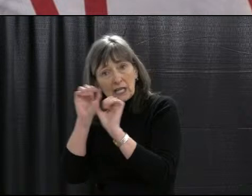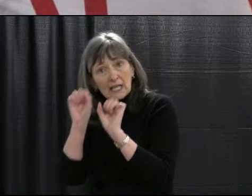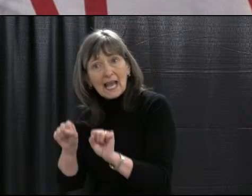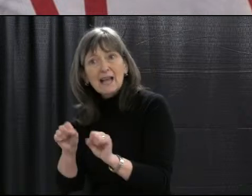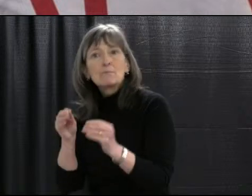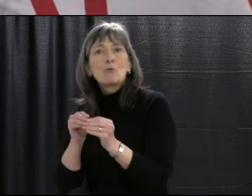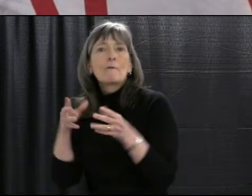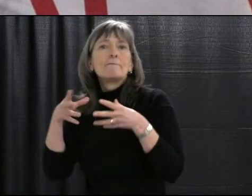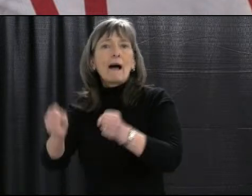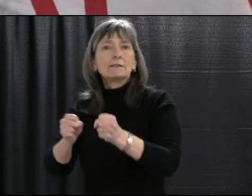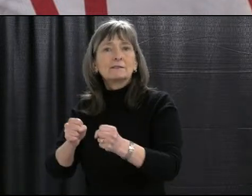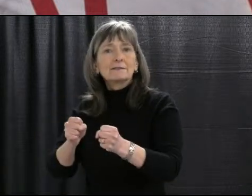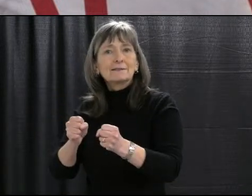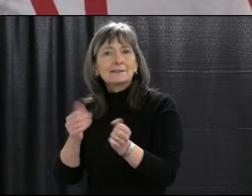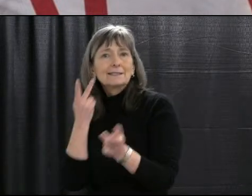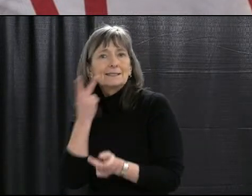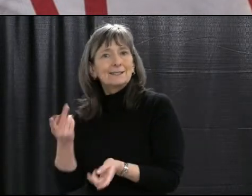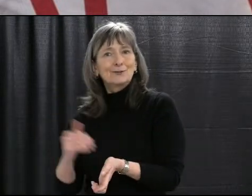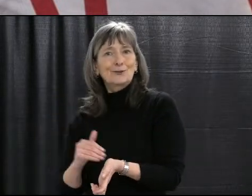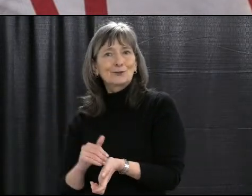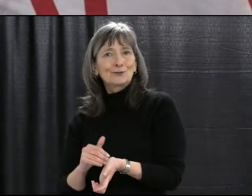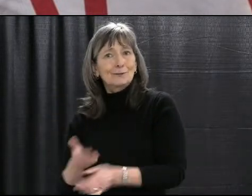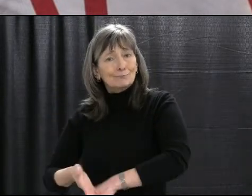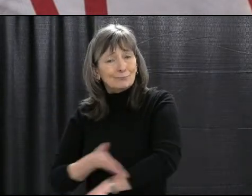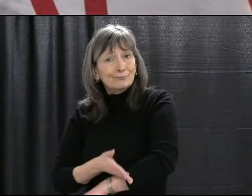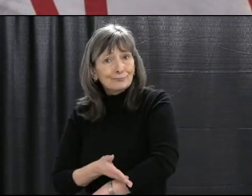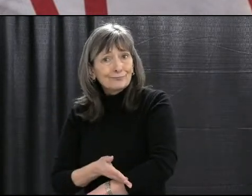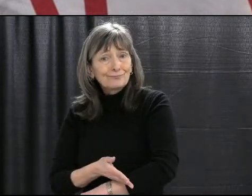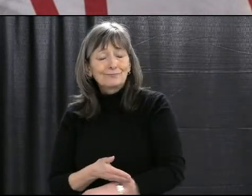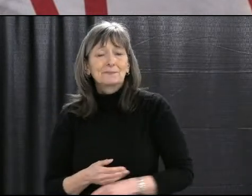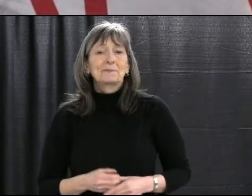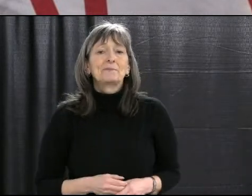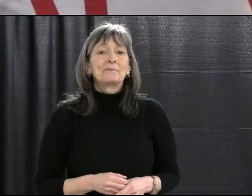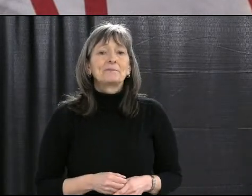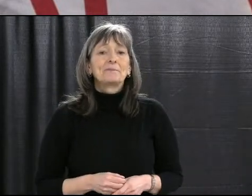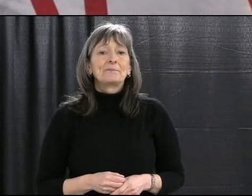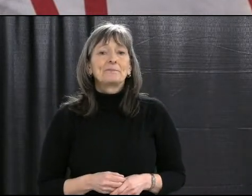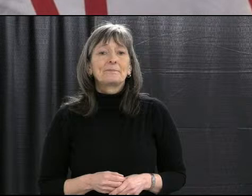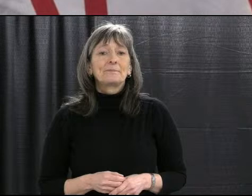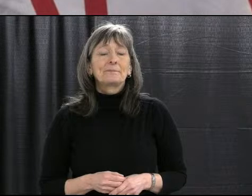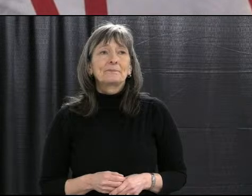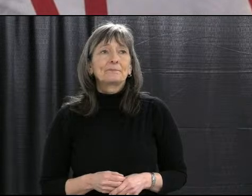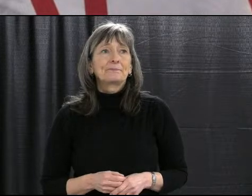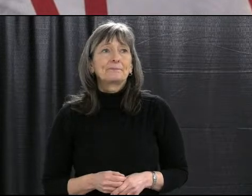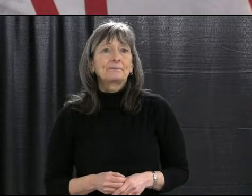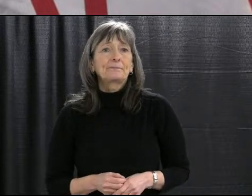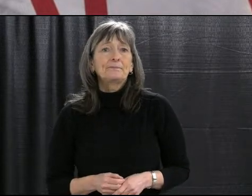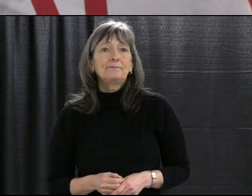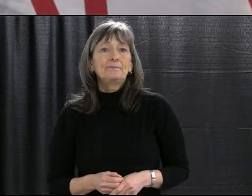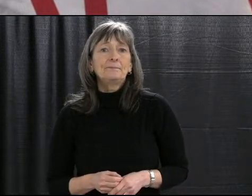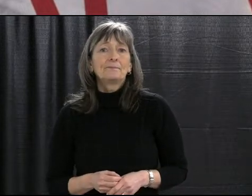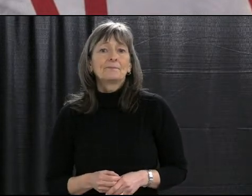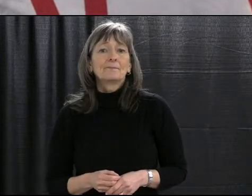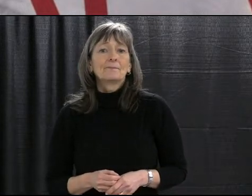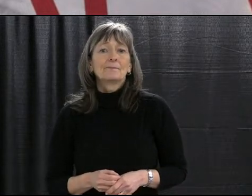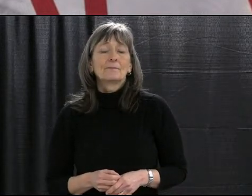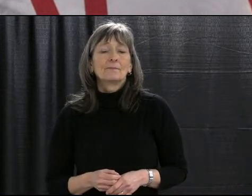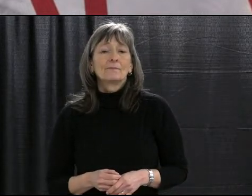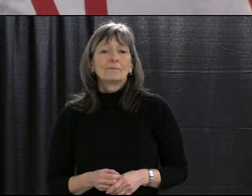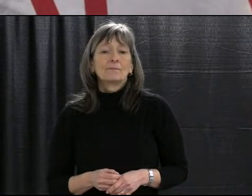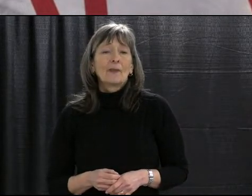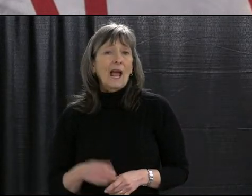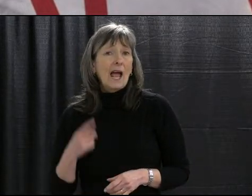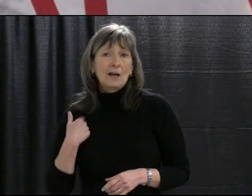this because, as I've outlined already, and we are clearly seeing